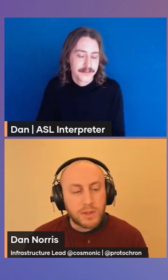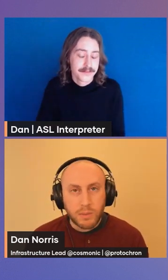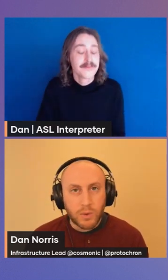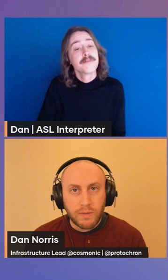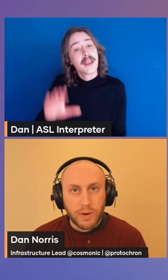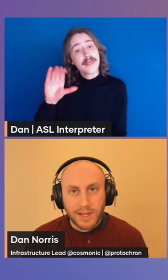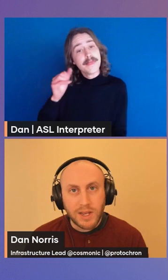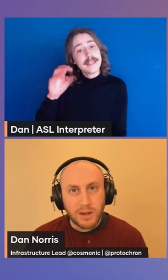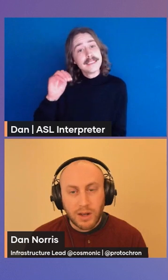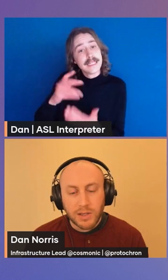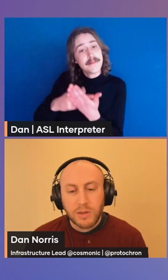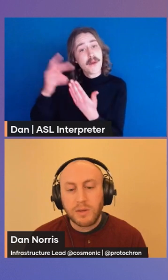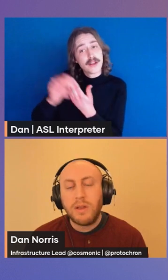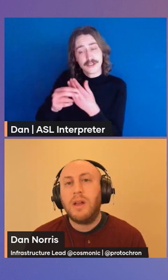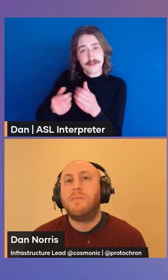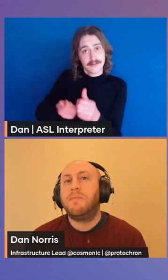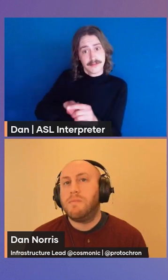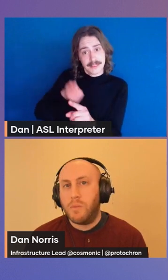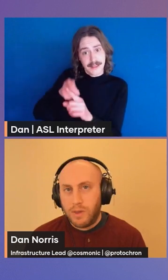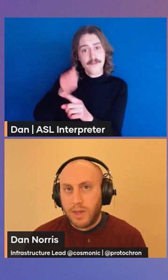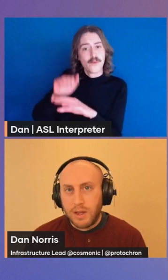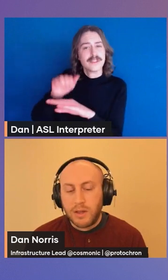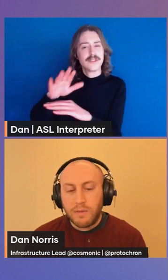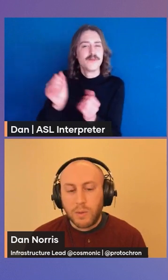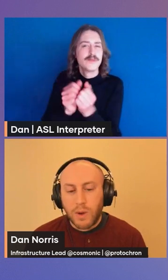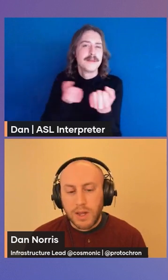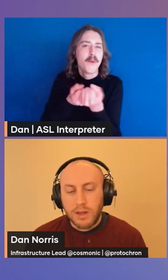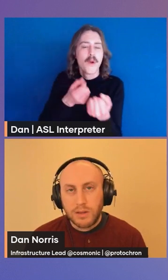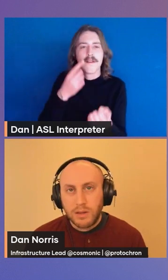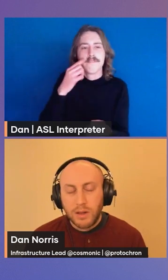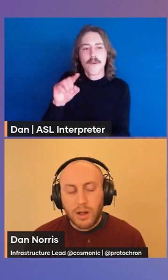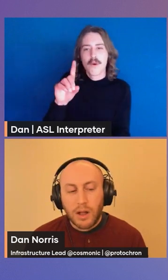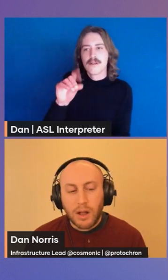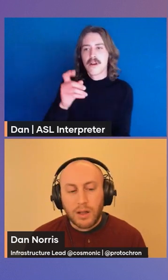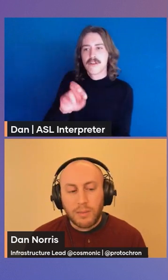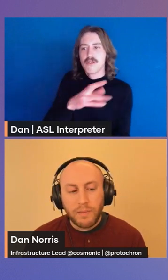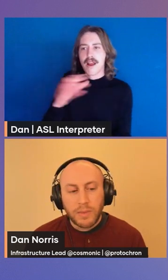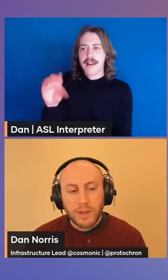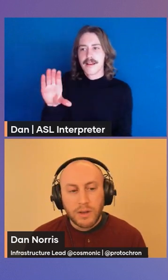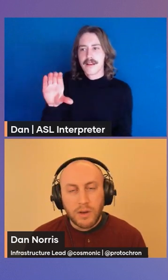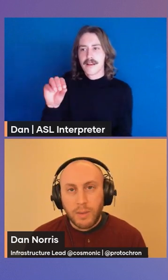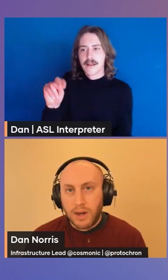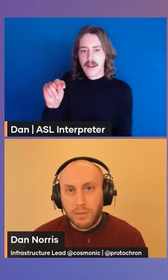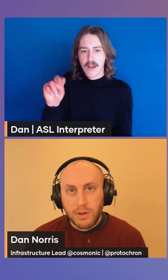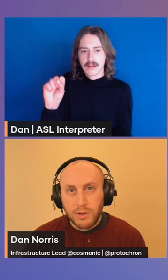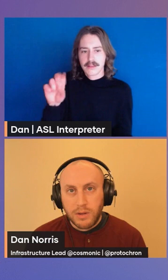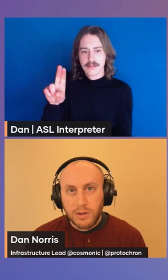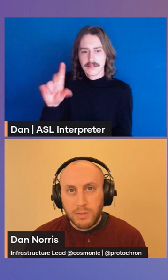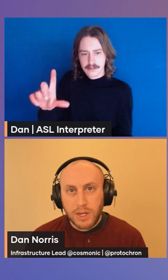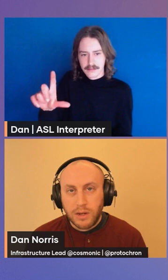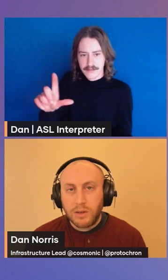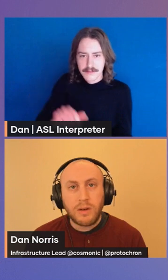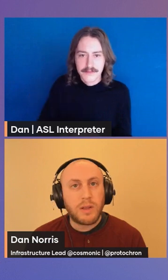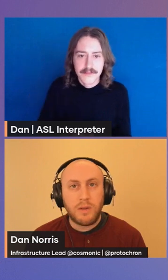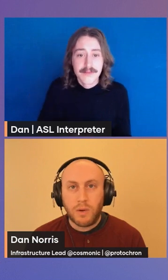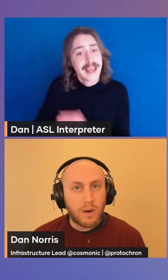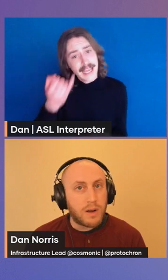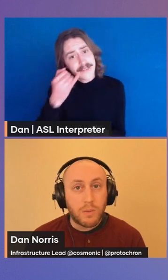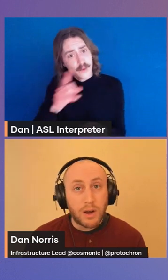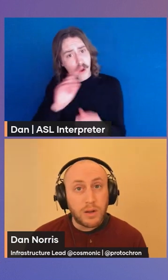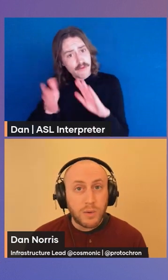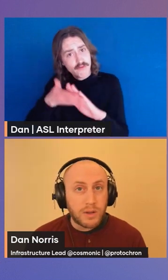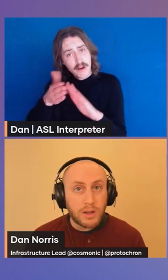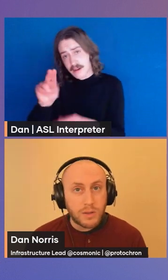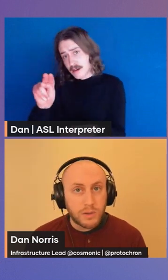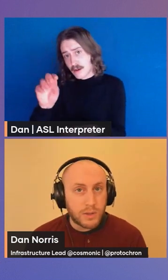with support for etcd and Consul. More than likely, if you're running Nomad in particular, like you're already